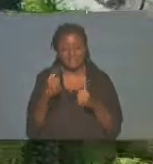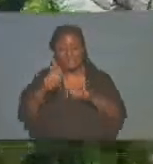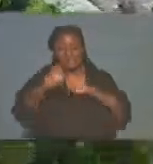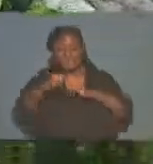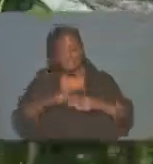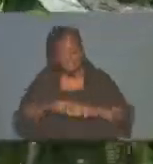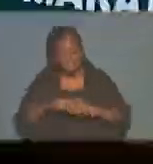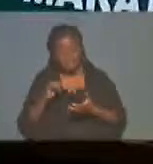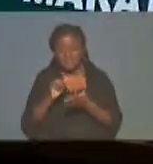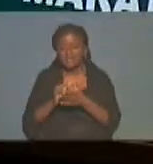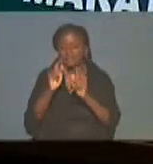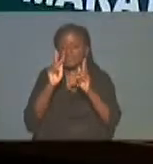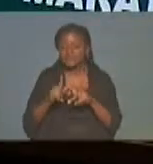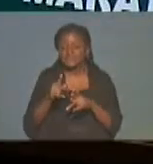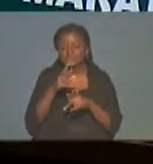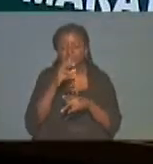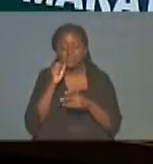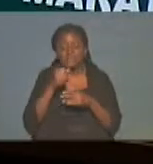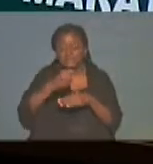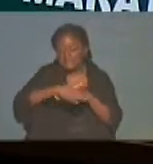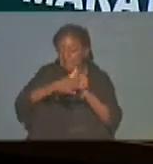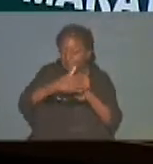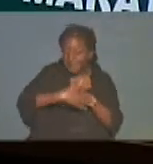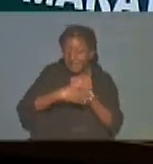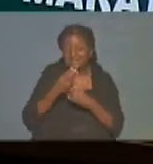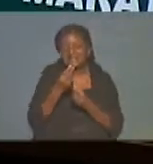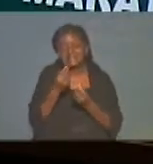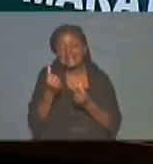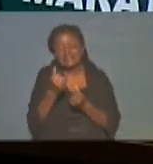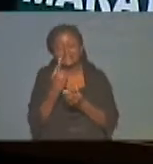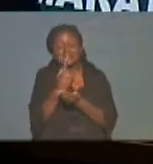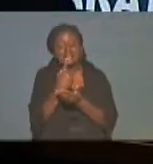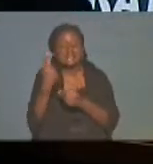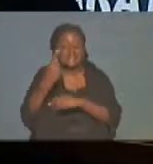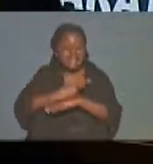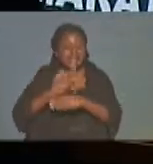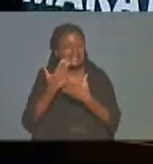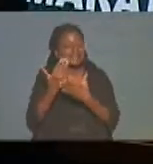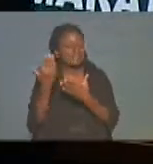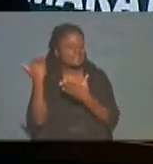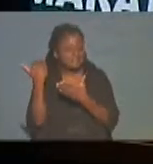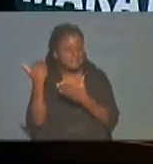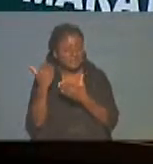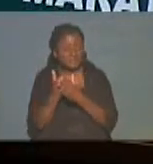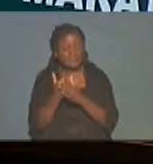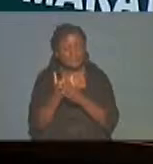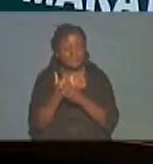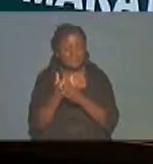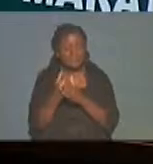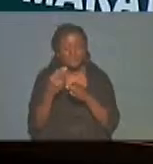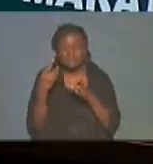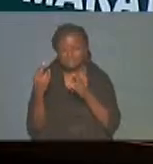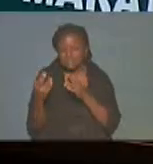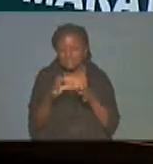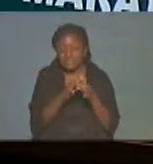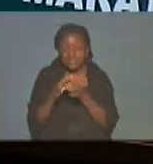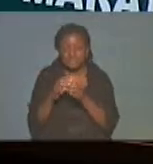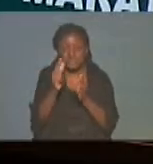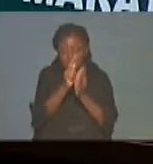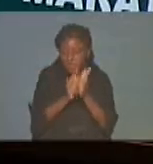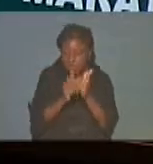earlier. It does not stop there. With respect to lawyers, notary